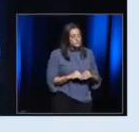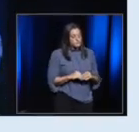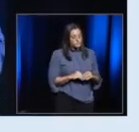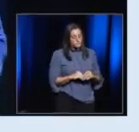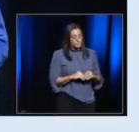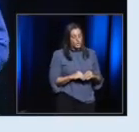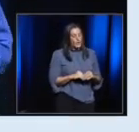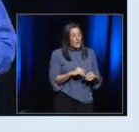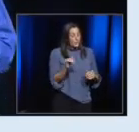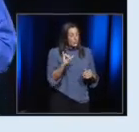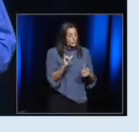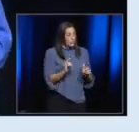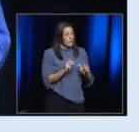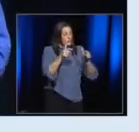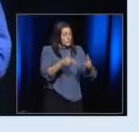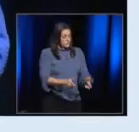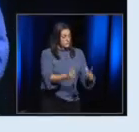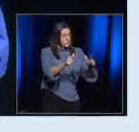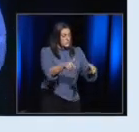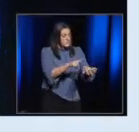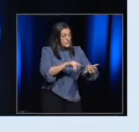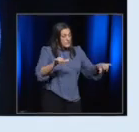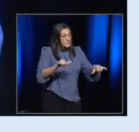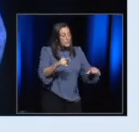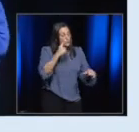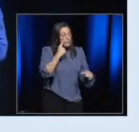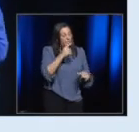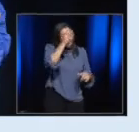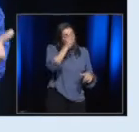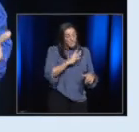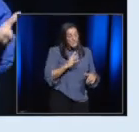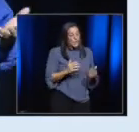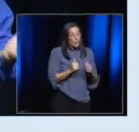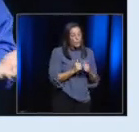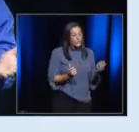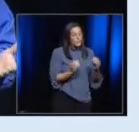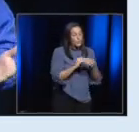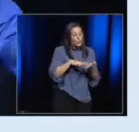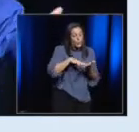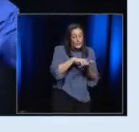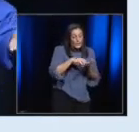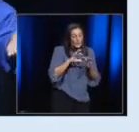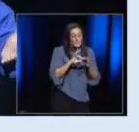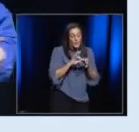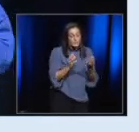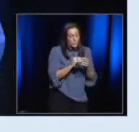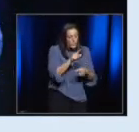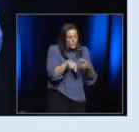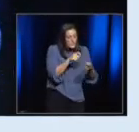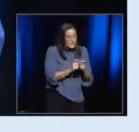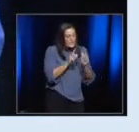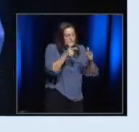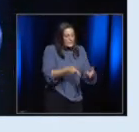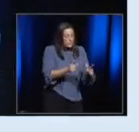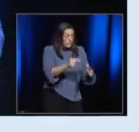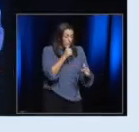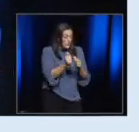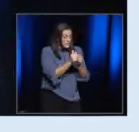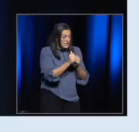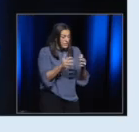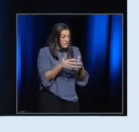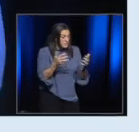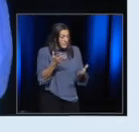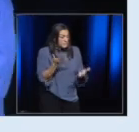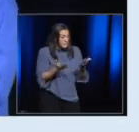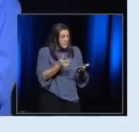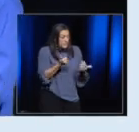at the synchrony, we found that males with weaker bonds actually have more precise synchrony. They're not together as much, maybe they work at it a little harder to